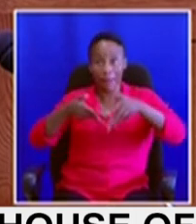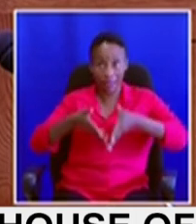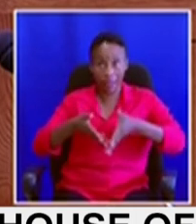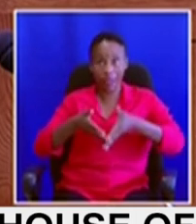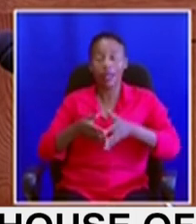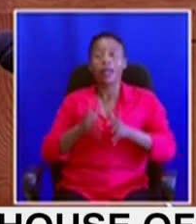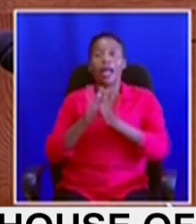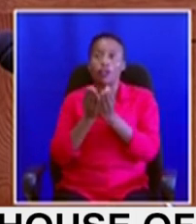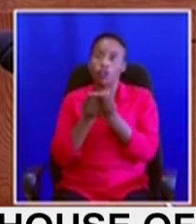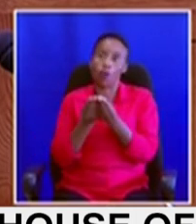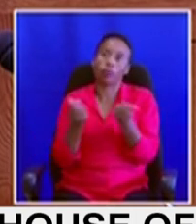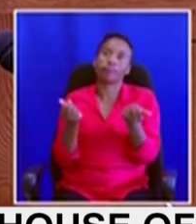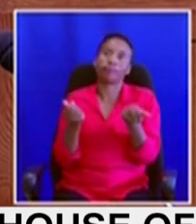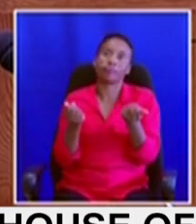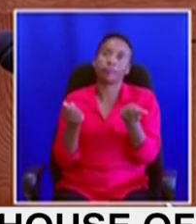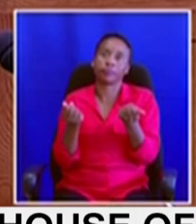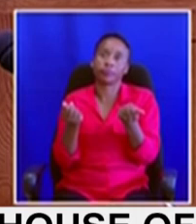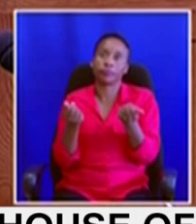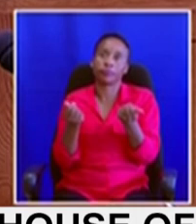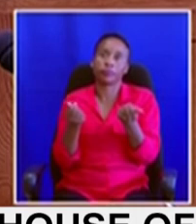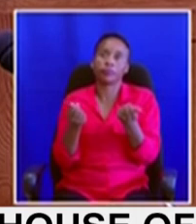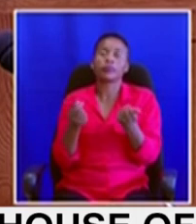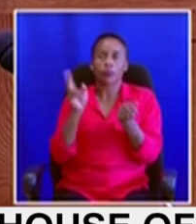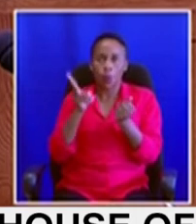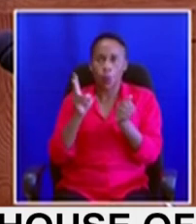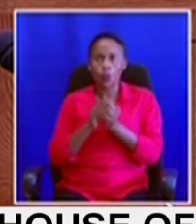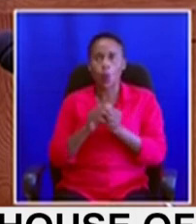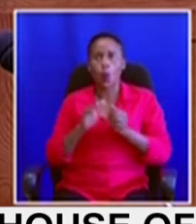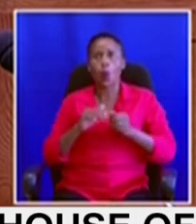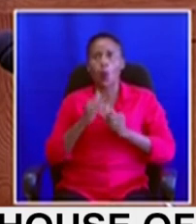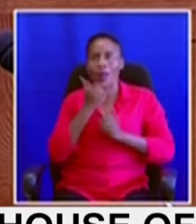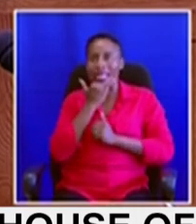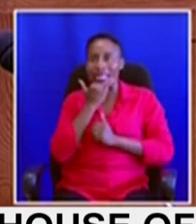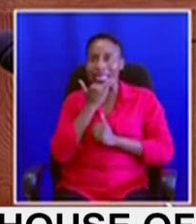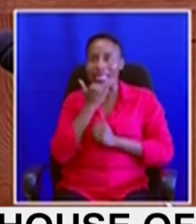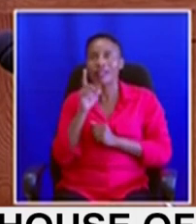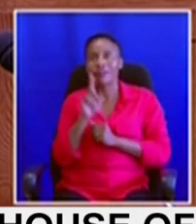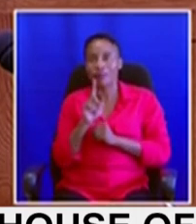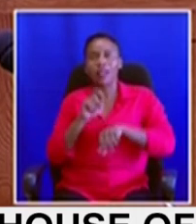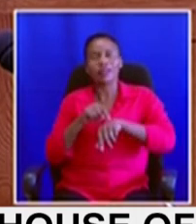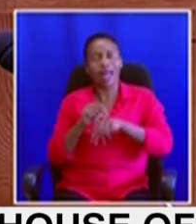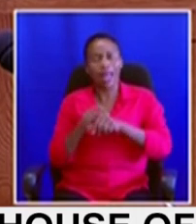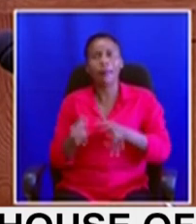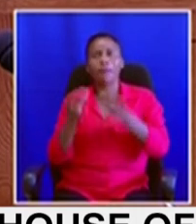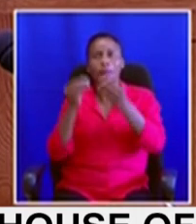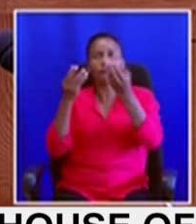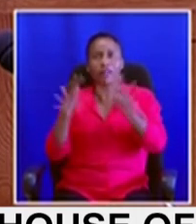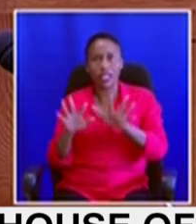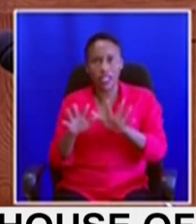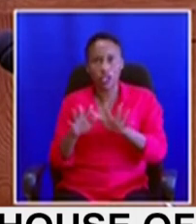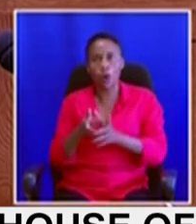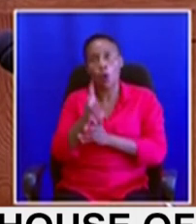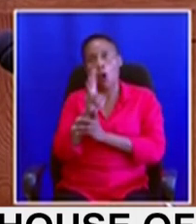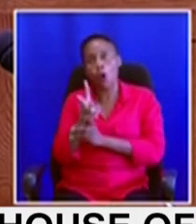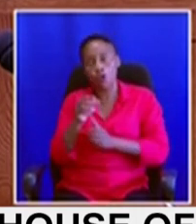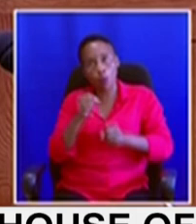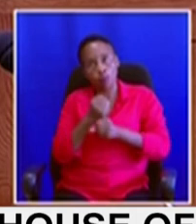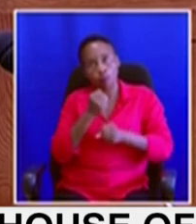address. And I'm also delighted that you have found time to also